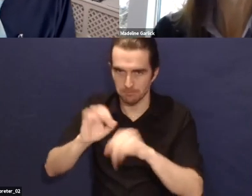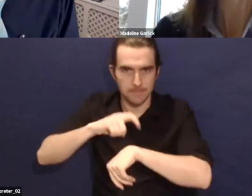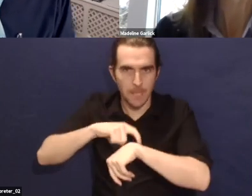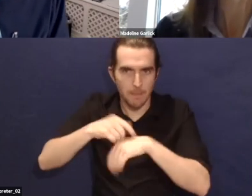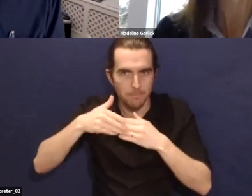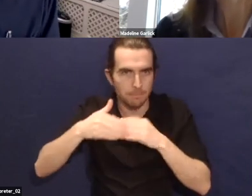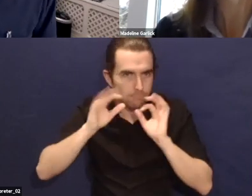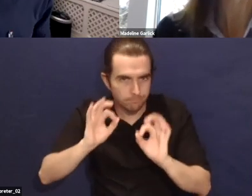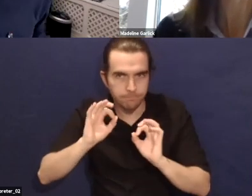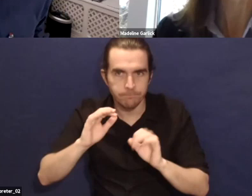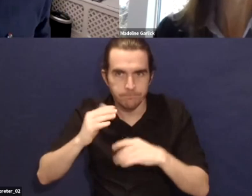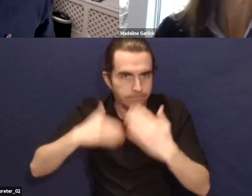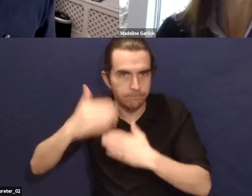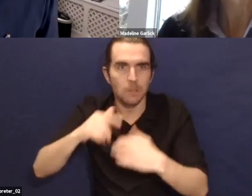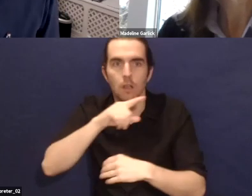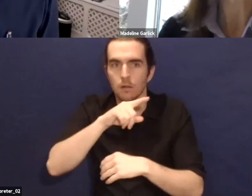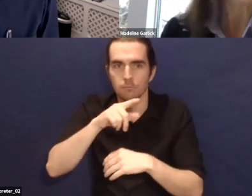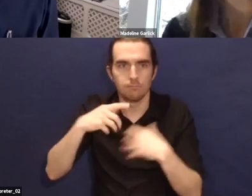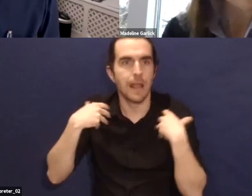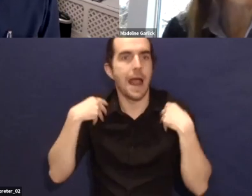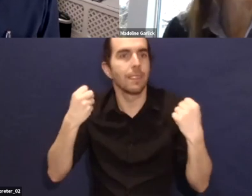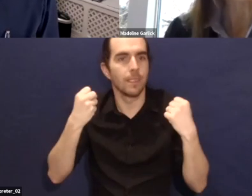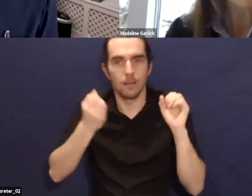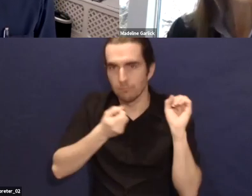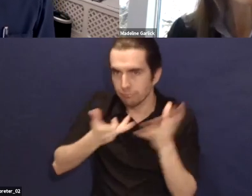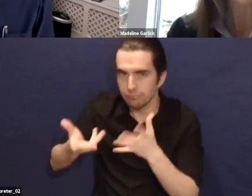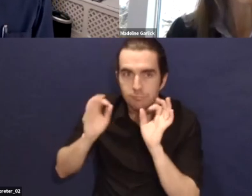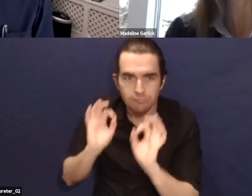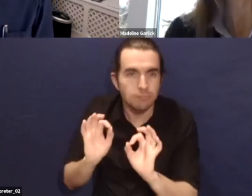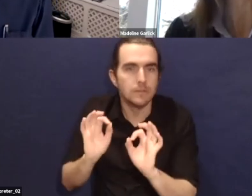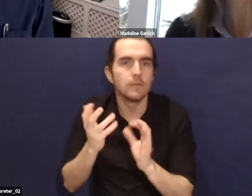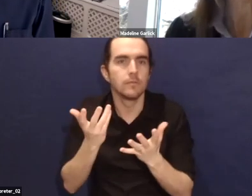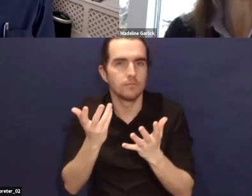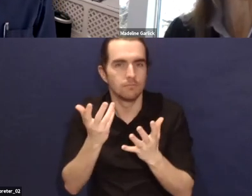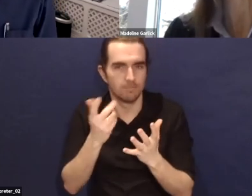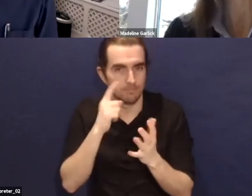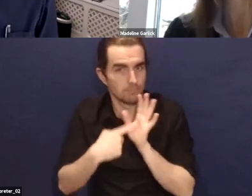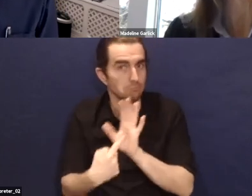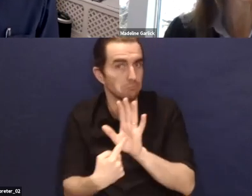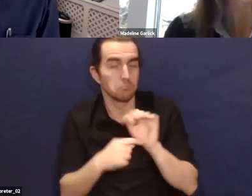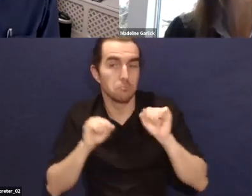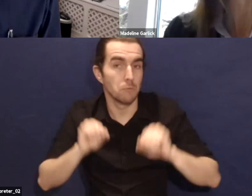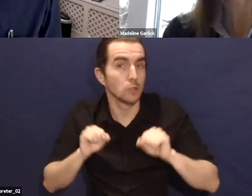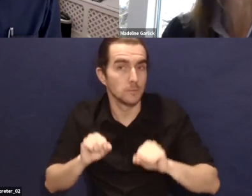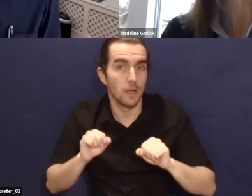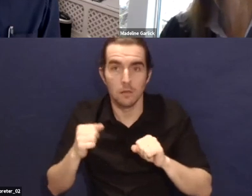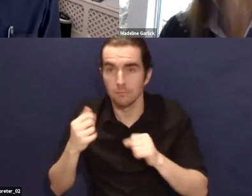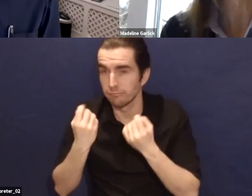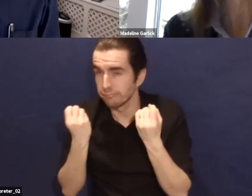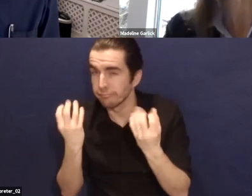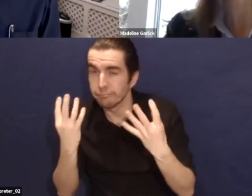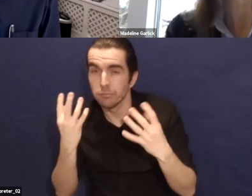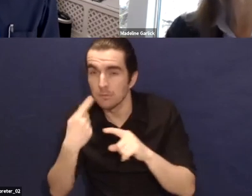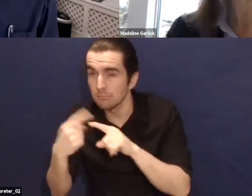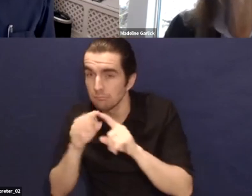course, to look closely at the ways in which this can be done. This requires a lot of support to some states to ensure they have access to the technology and the means to